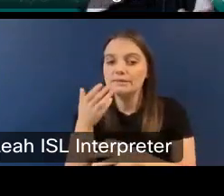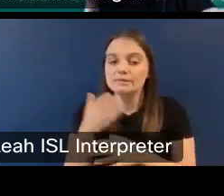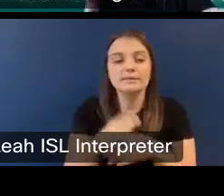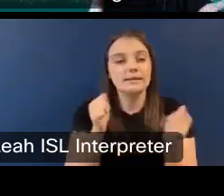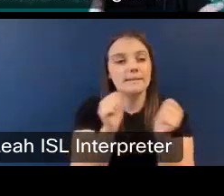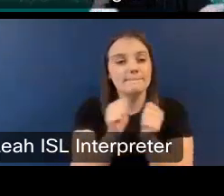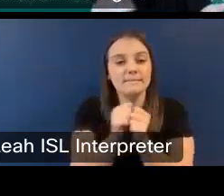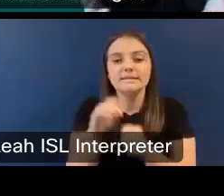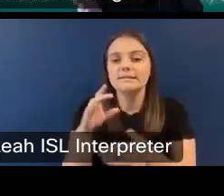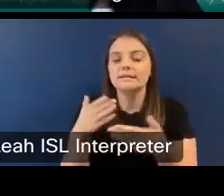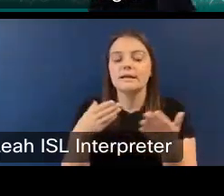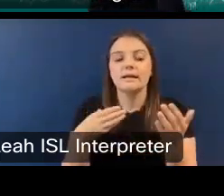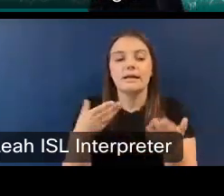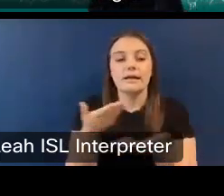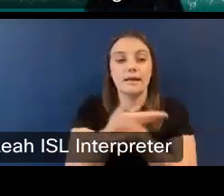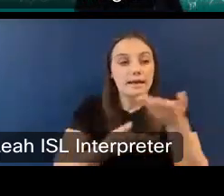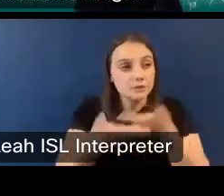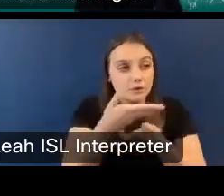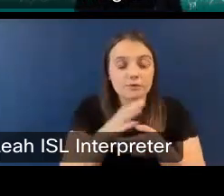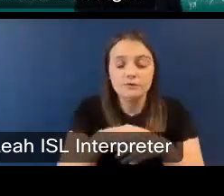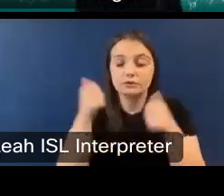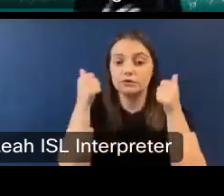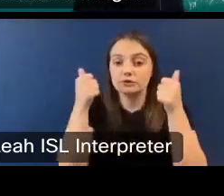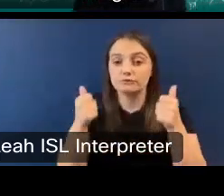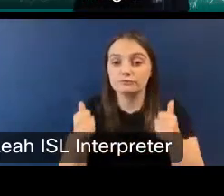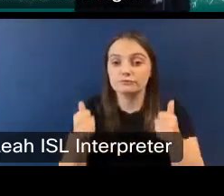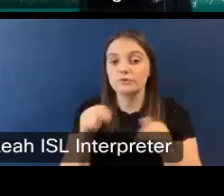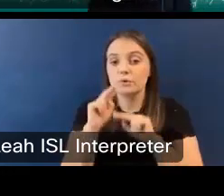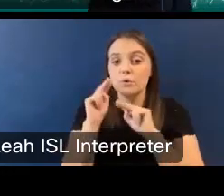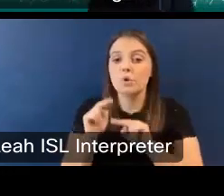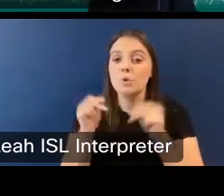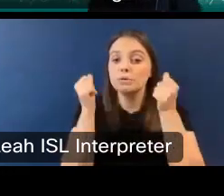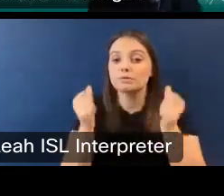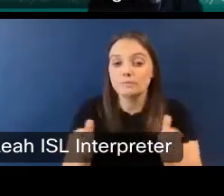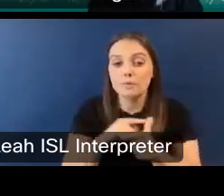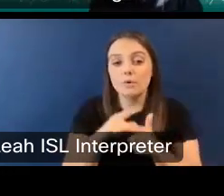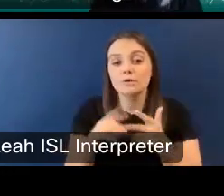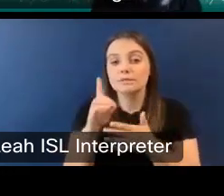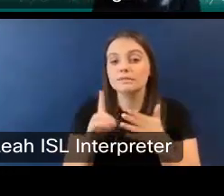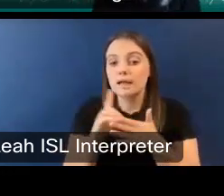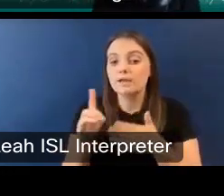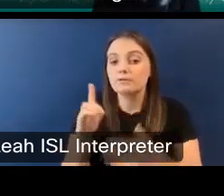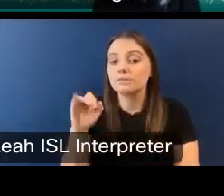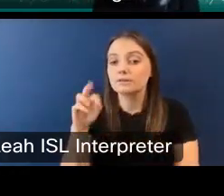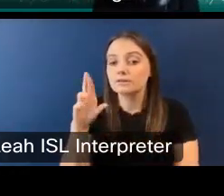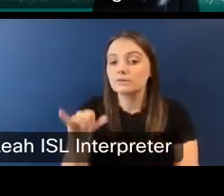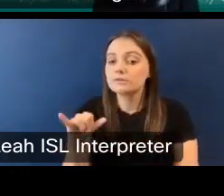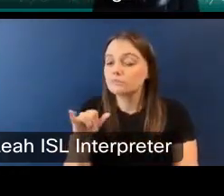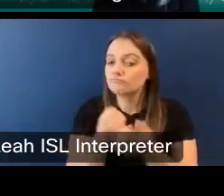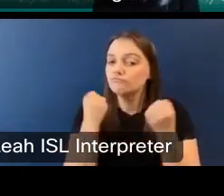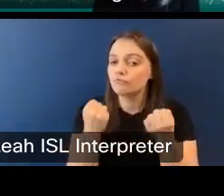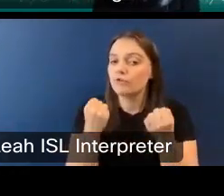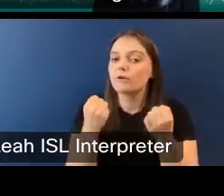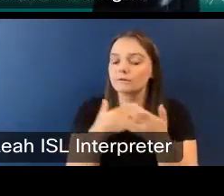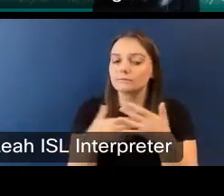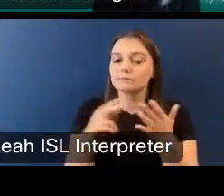there's emails, notice boards, ward diaries featured very predominantly and had